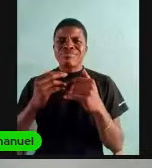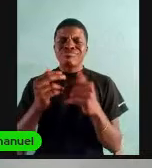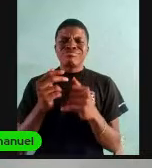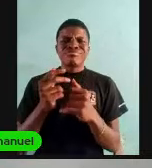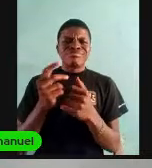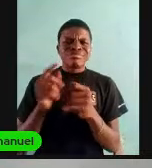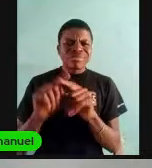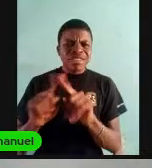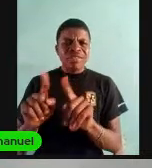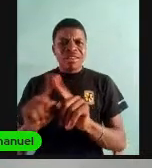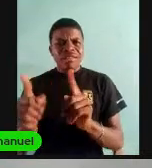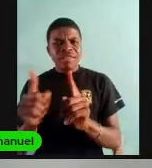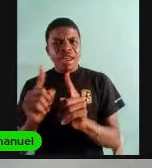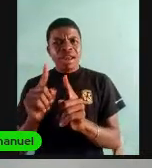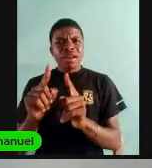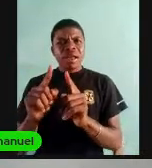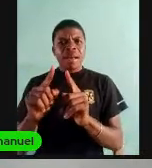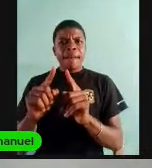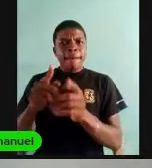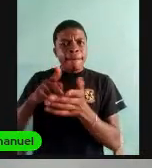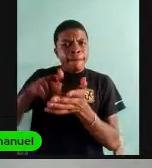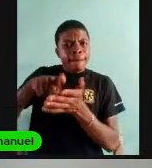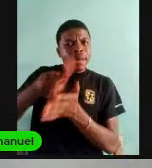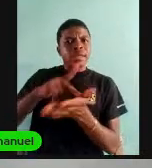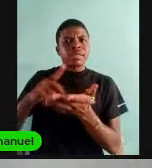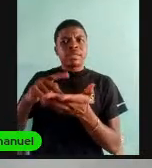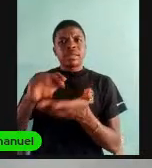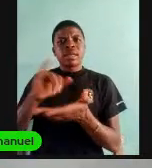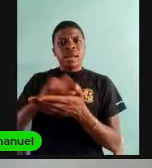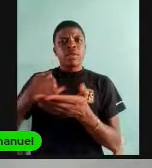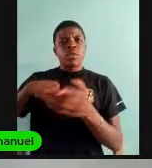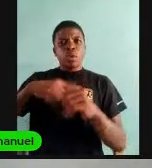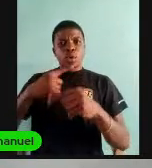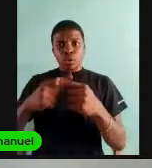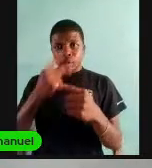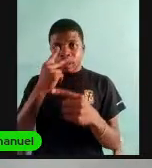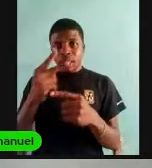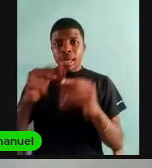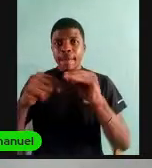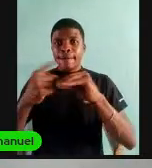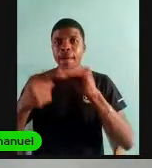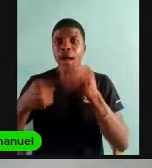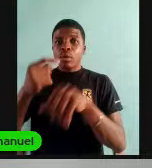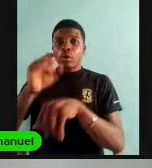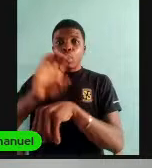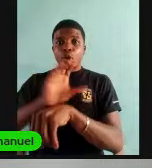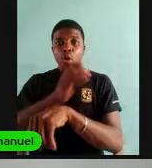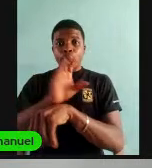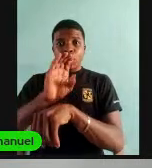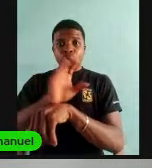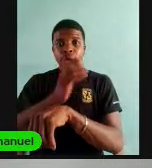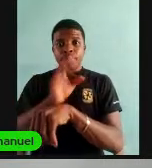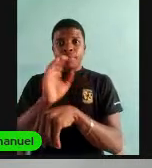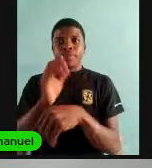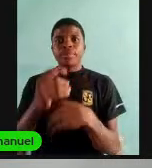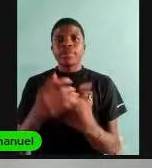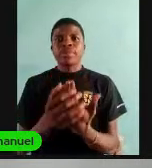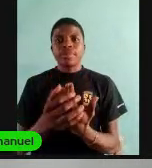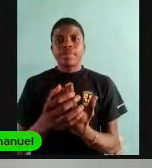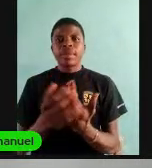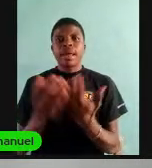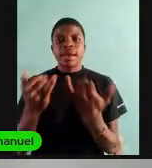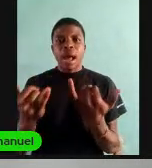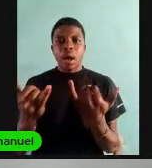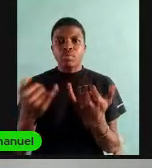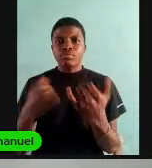storage, output system. I'll just show you guys a few images of some computers that is how they look like. Okay, they